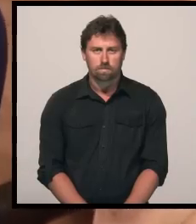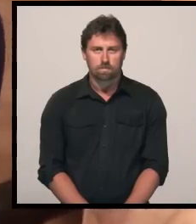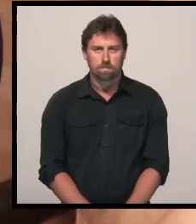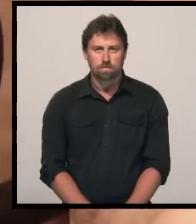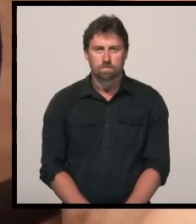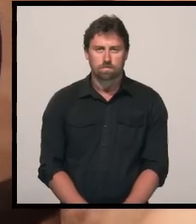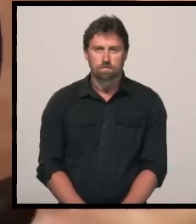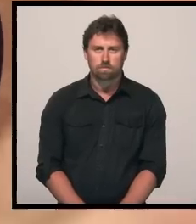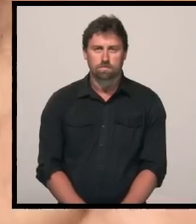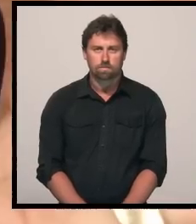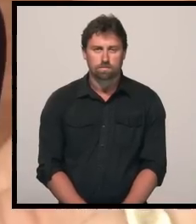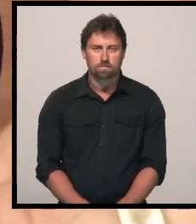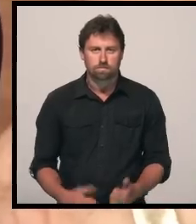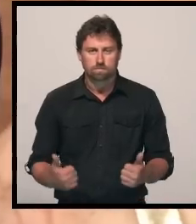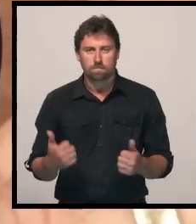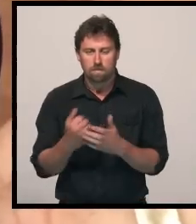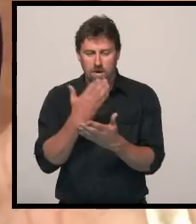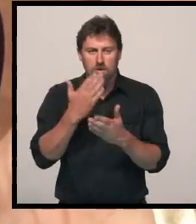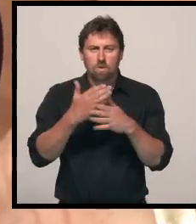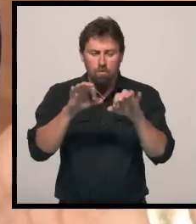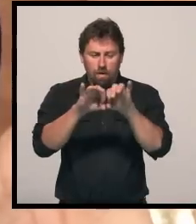Okay, so again, we've got the barrel